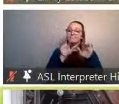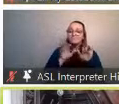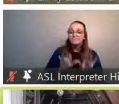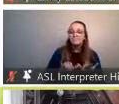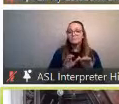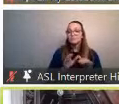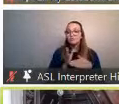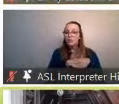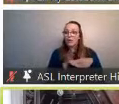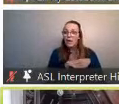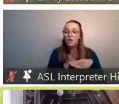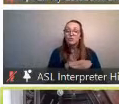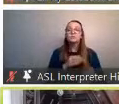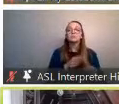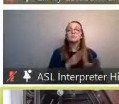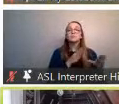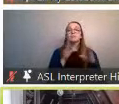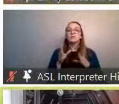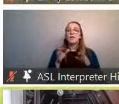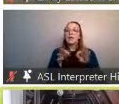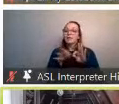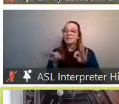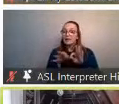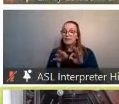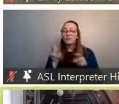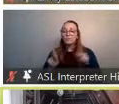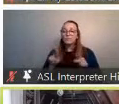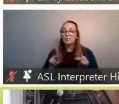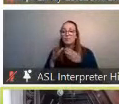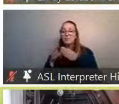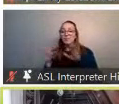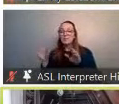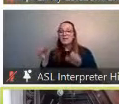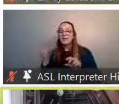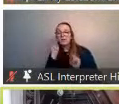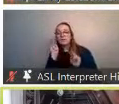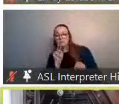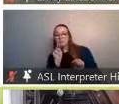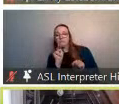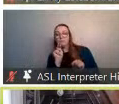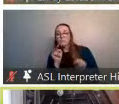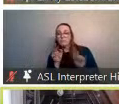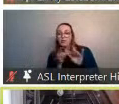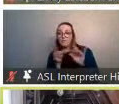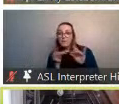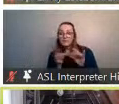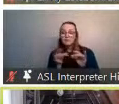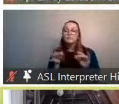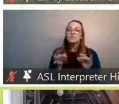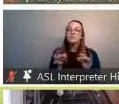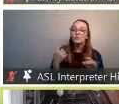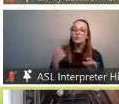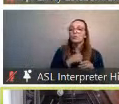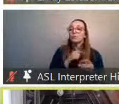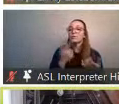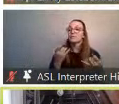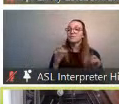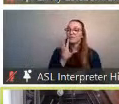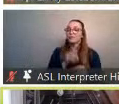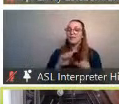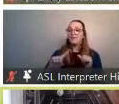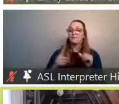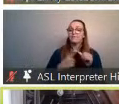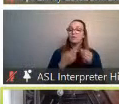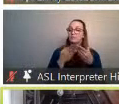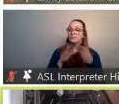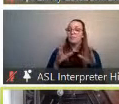to see those discourse comments. And we are still in our first public comment phase, so you can also make public comment through